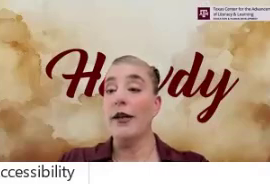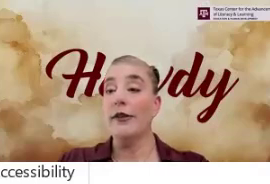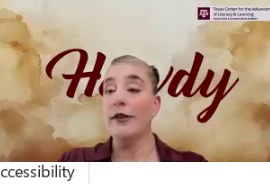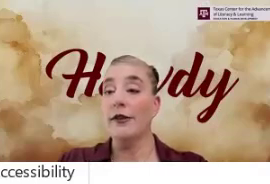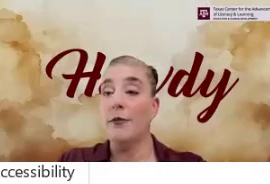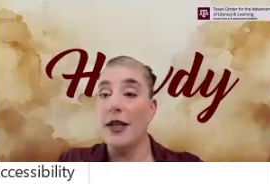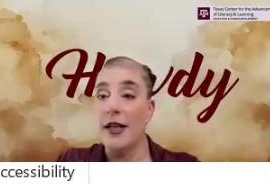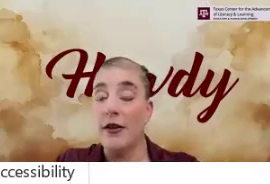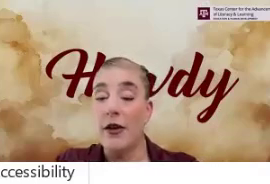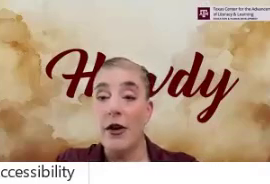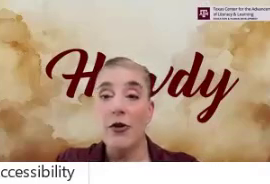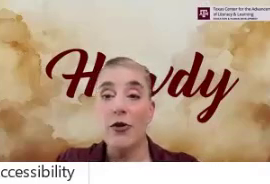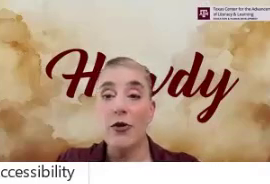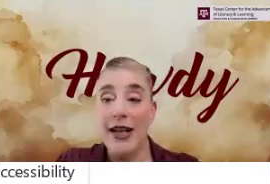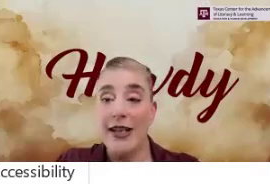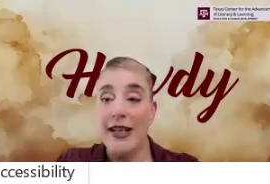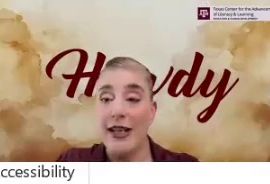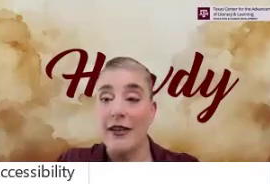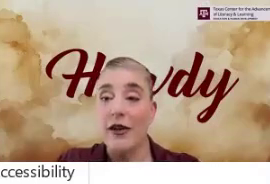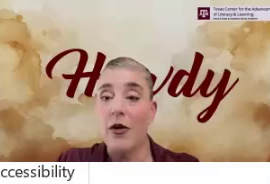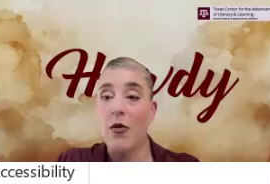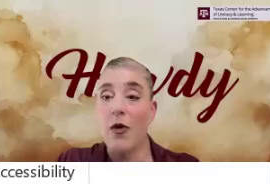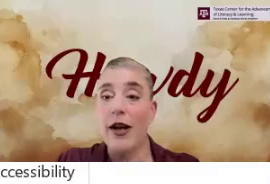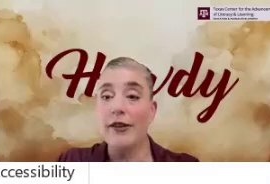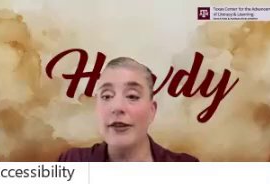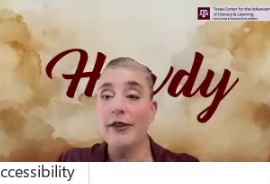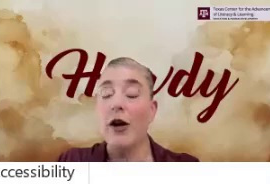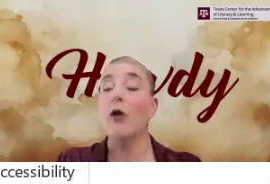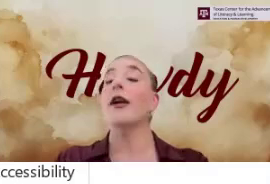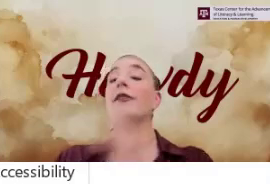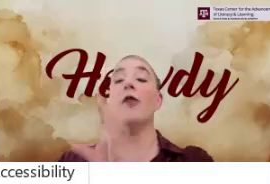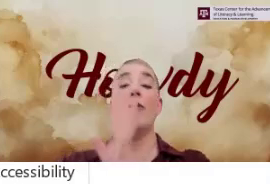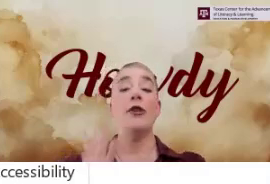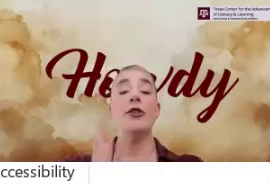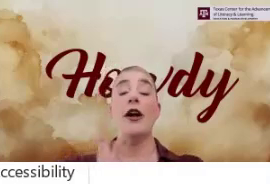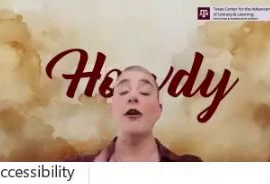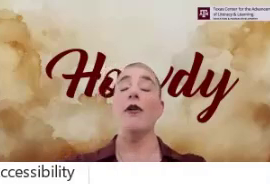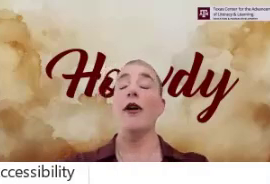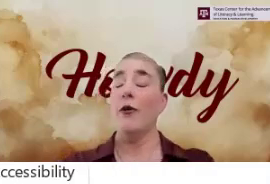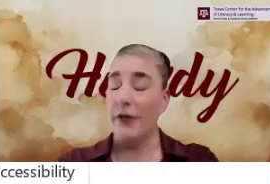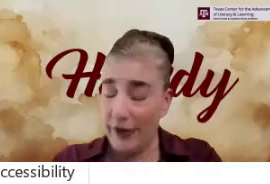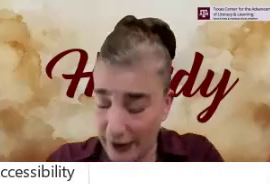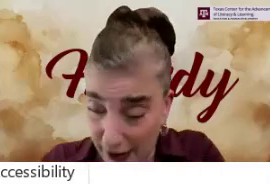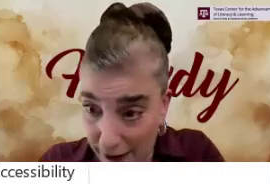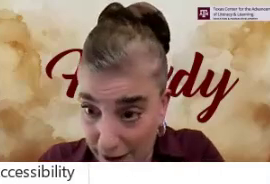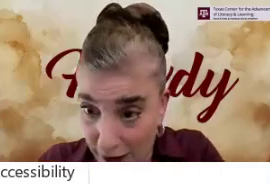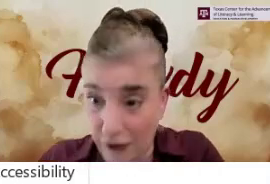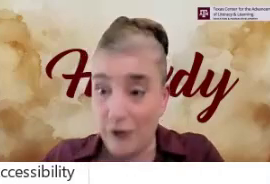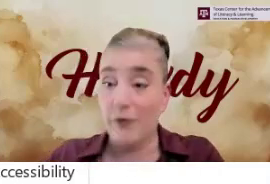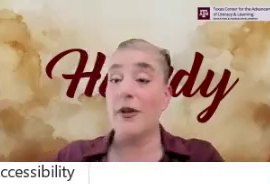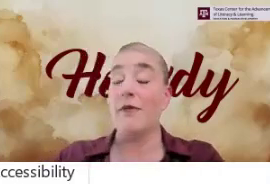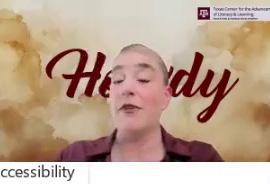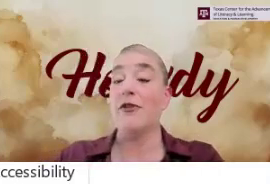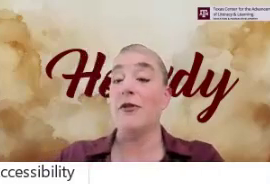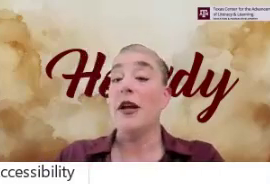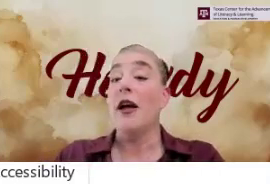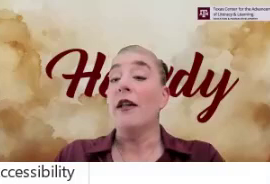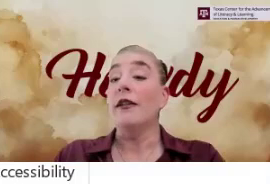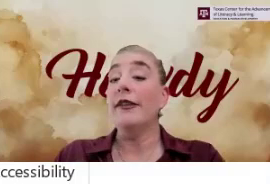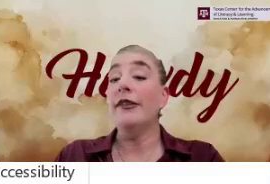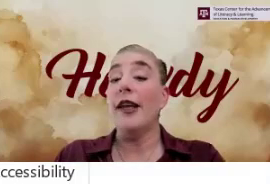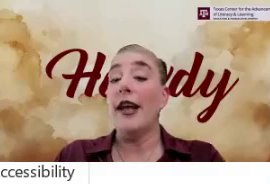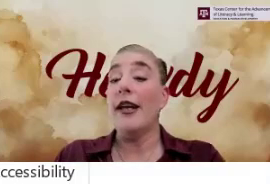so why is this being cranky? Why is this? Okay, so I want to, I hope this doesn't confuse you, but I'm